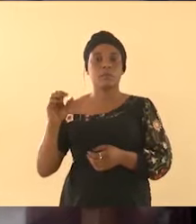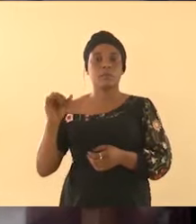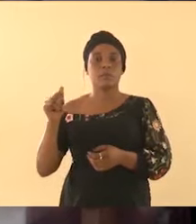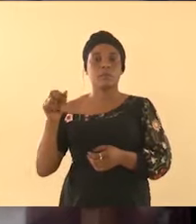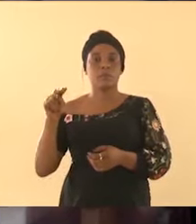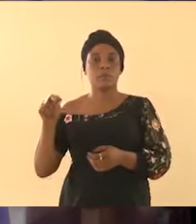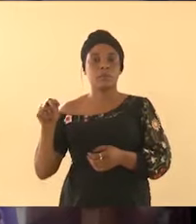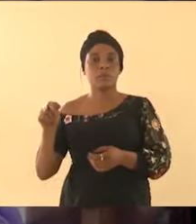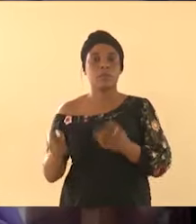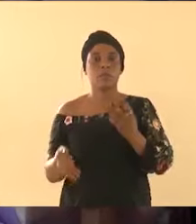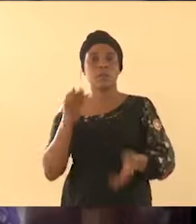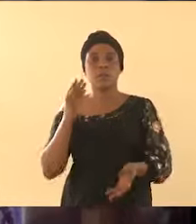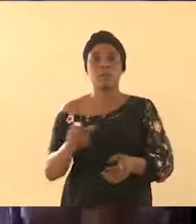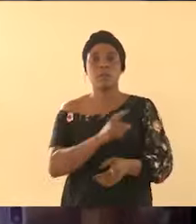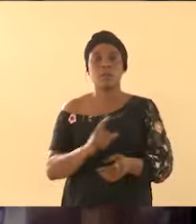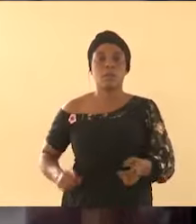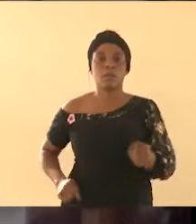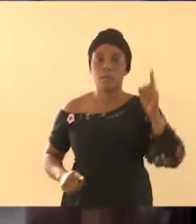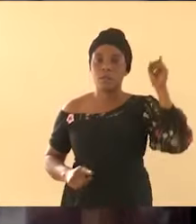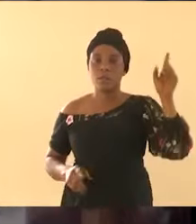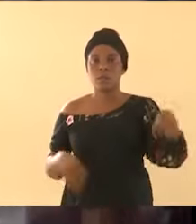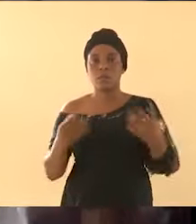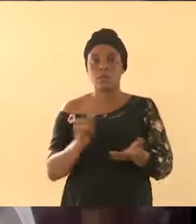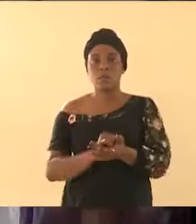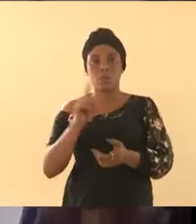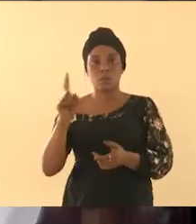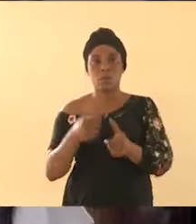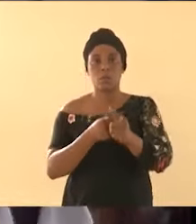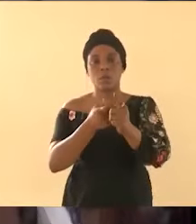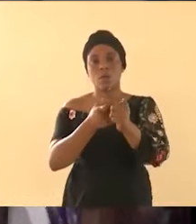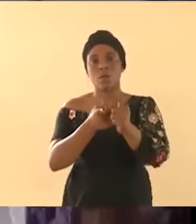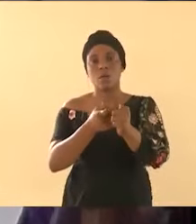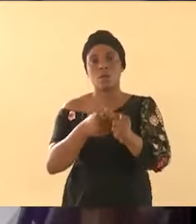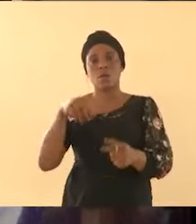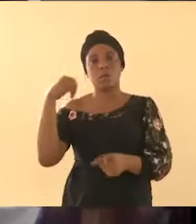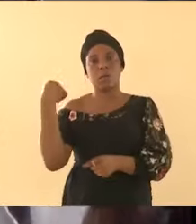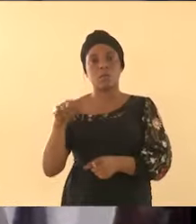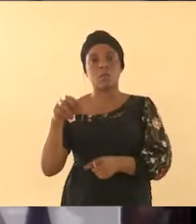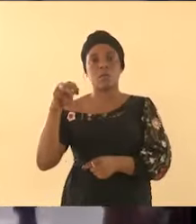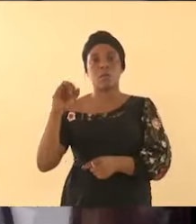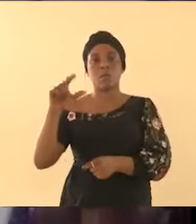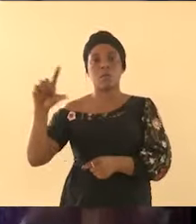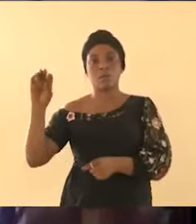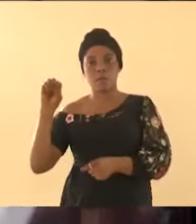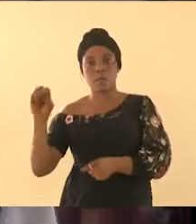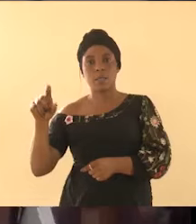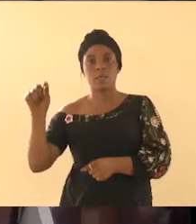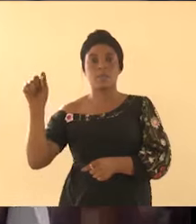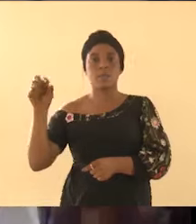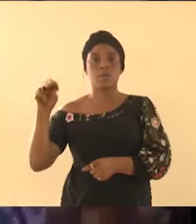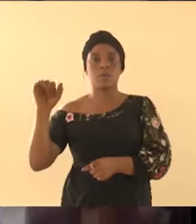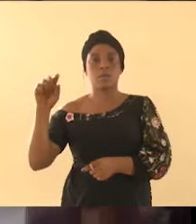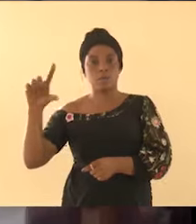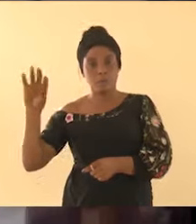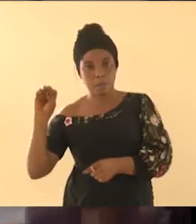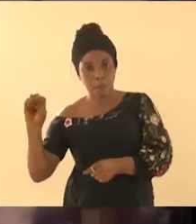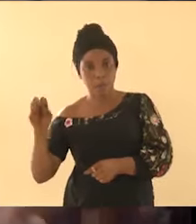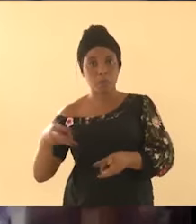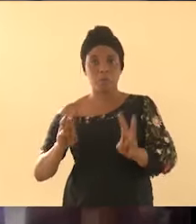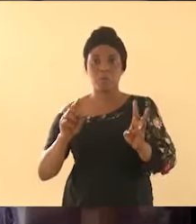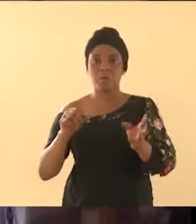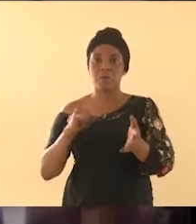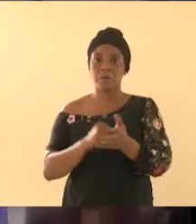marathon? So may the Lord give us that one for long distance so that we can run 10 miles and 20 miles. Because the way